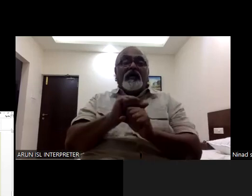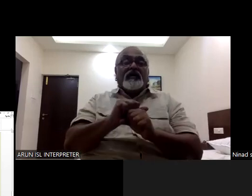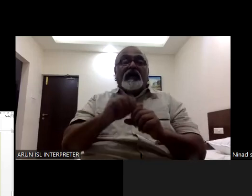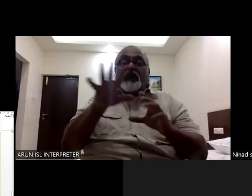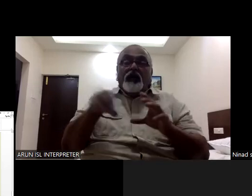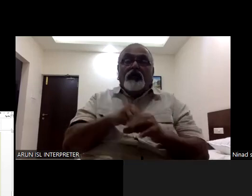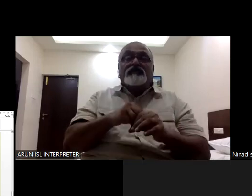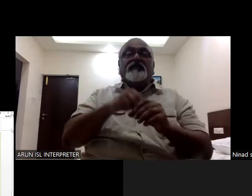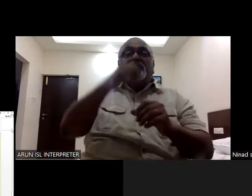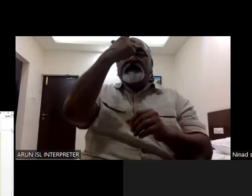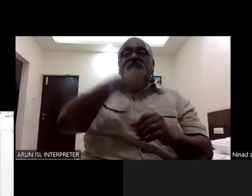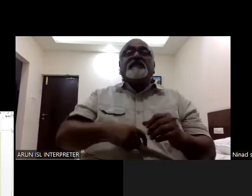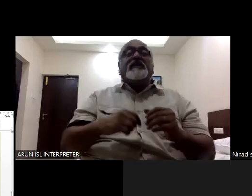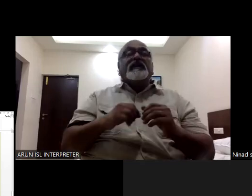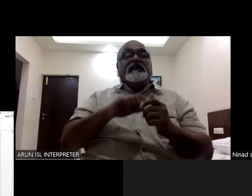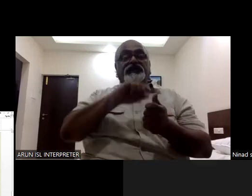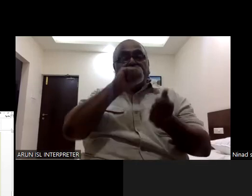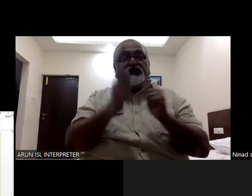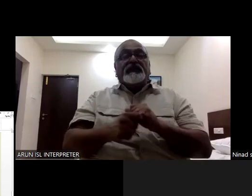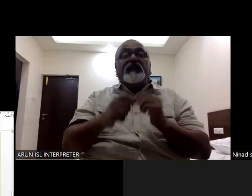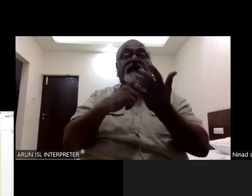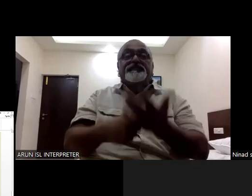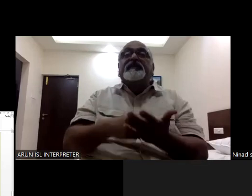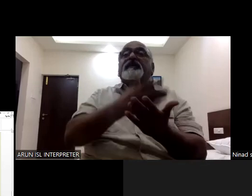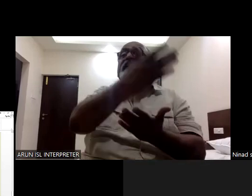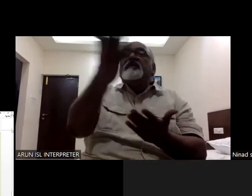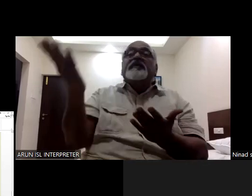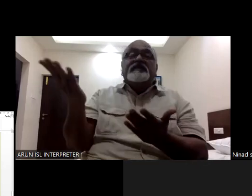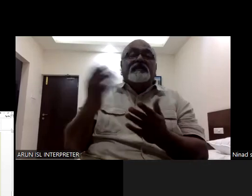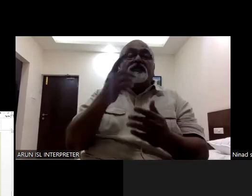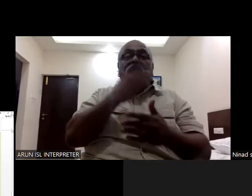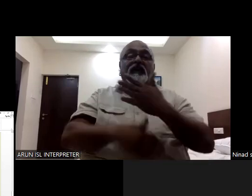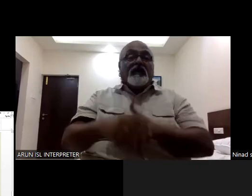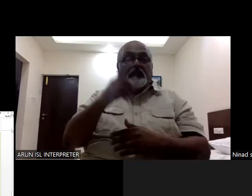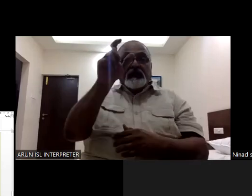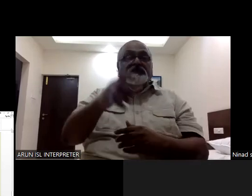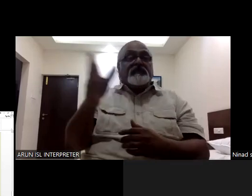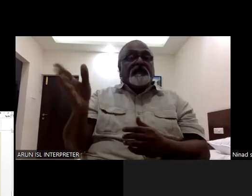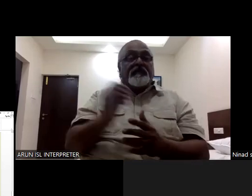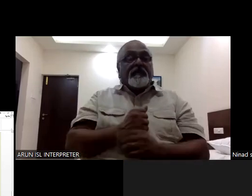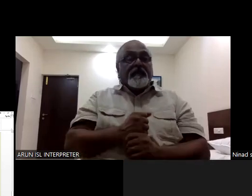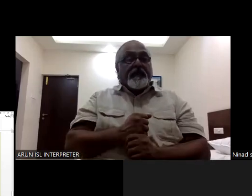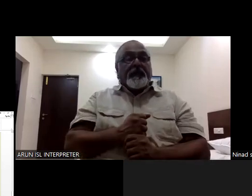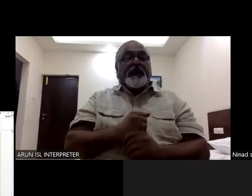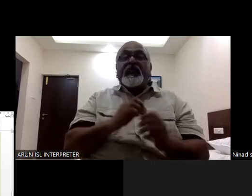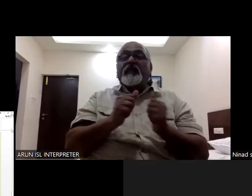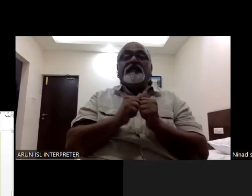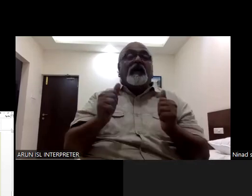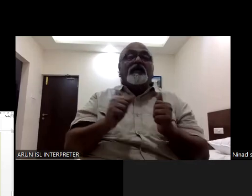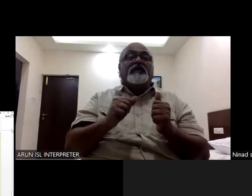of significance and respect the other person as they are, and without creating a